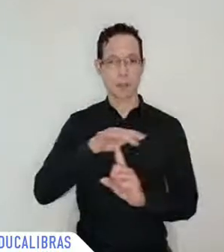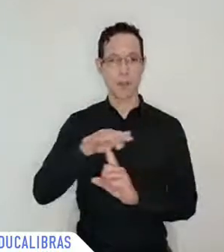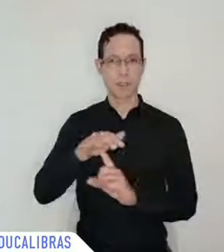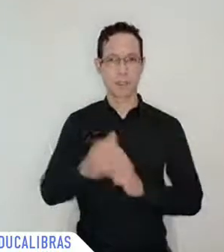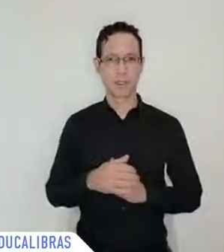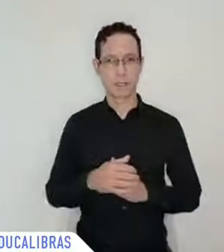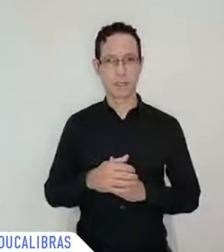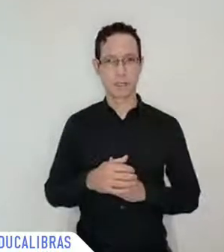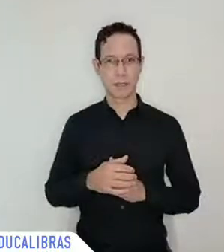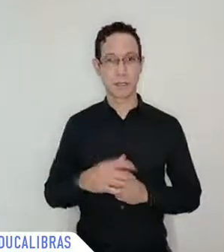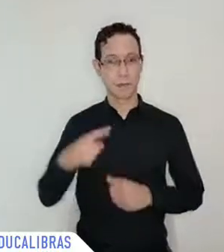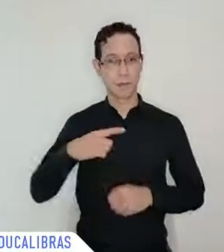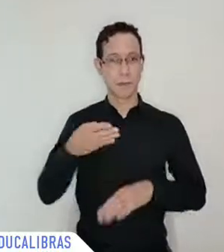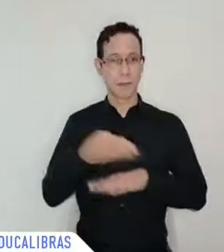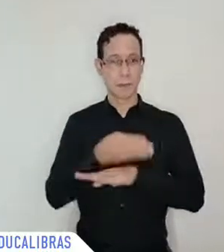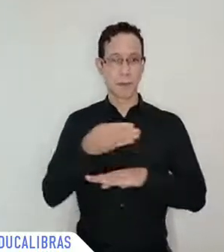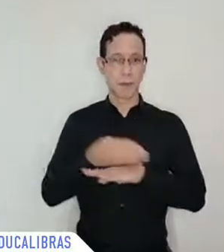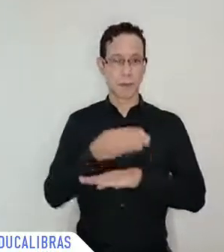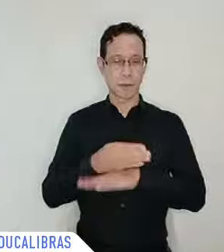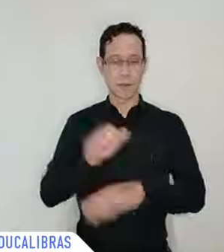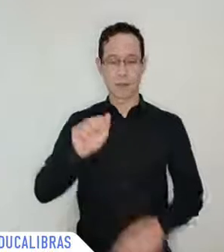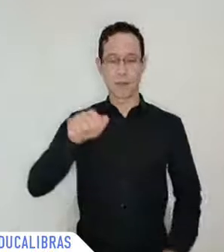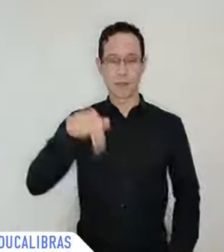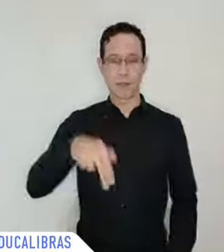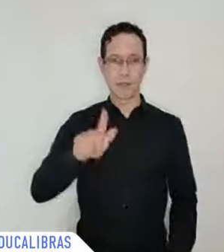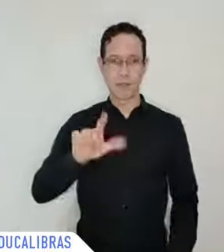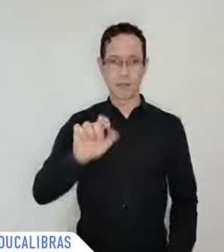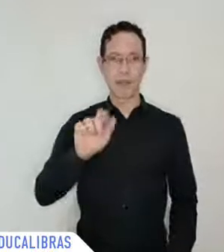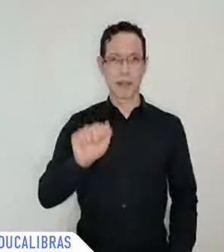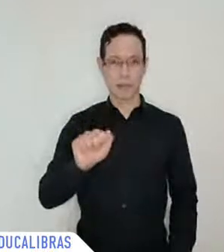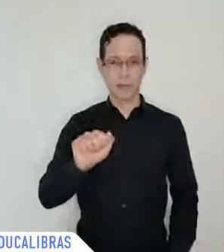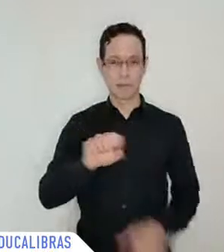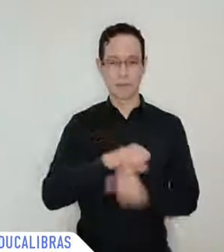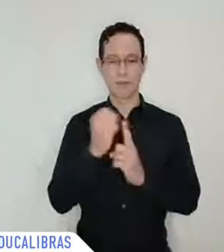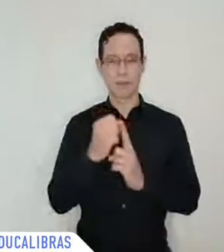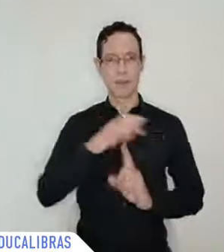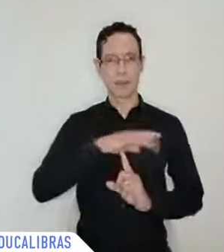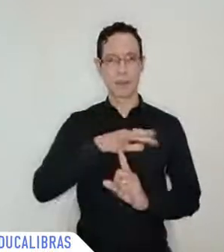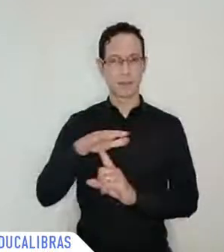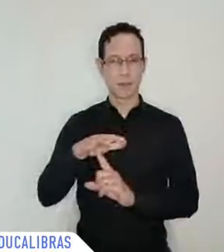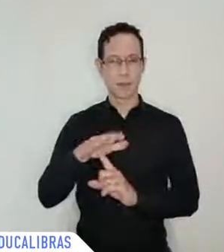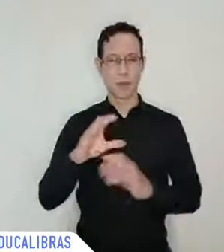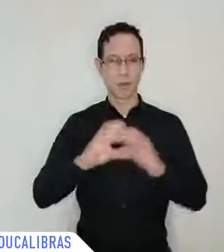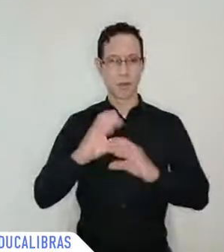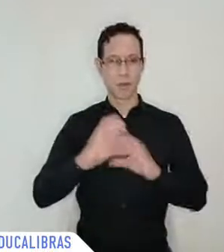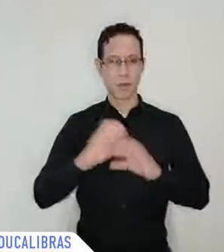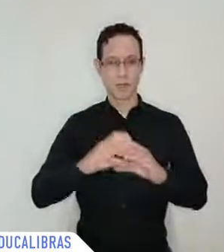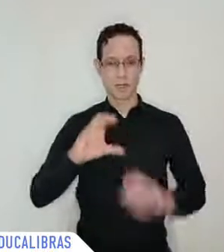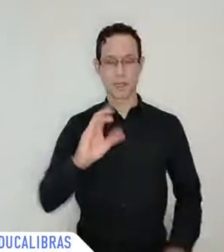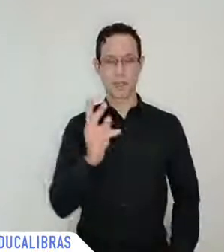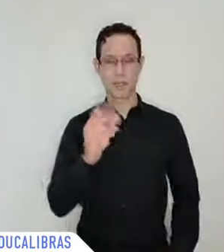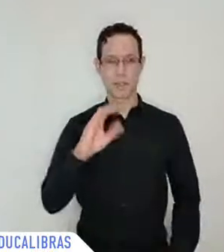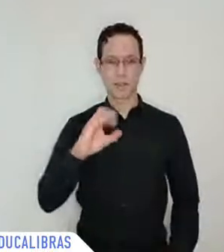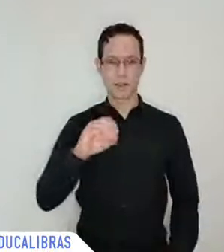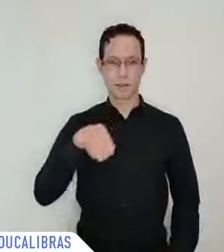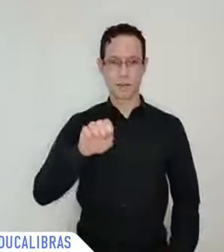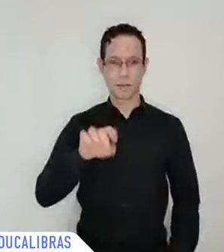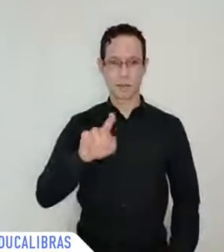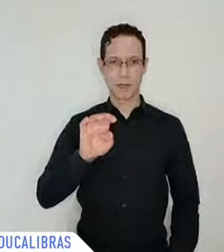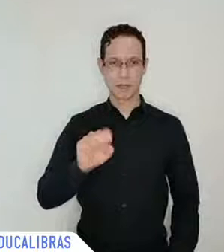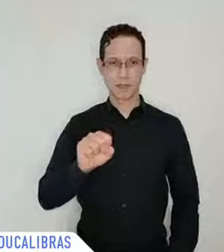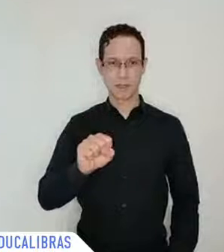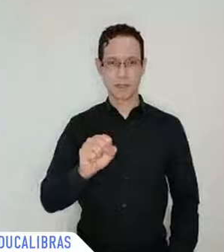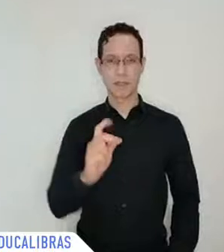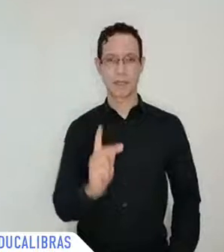a.m. Brazil time, in which we will debate the theme of the environment, and we will have the participation of Angela Mendes,